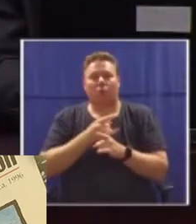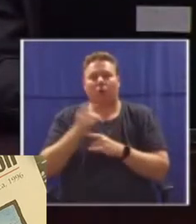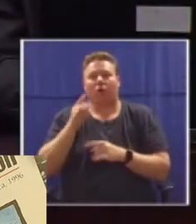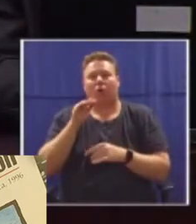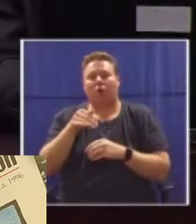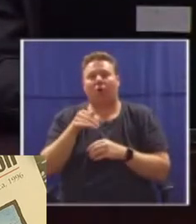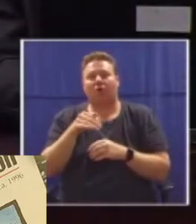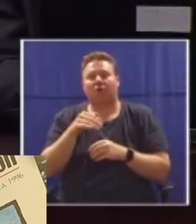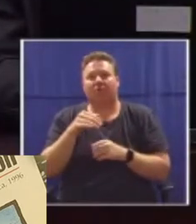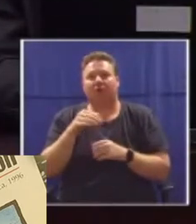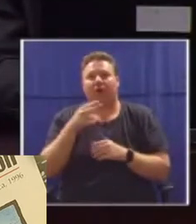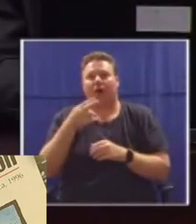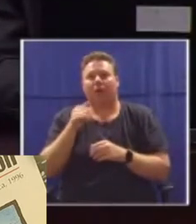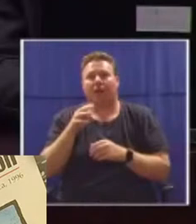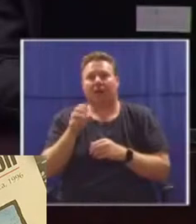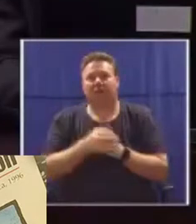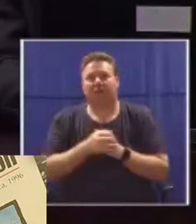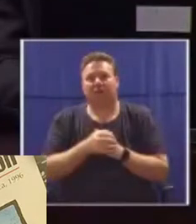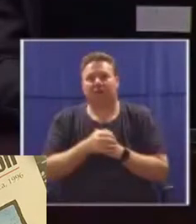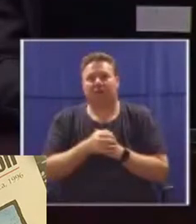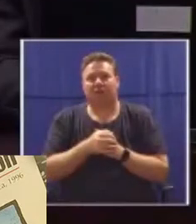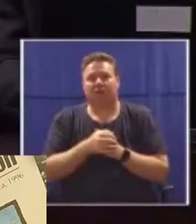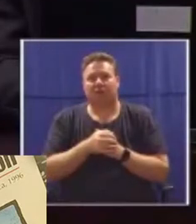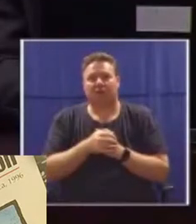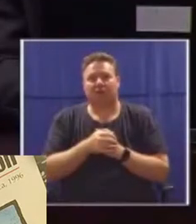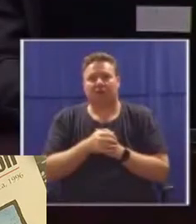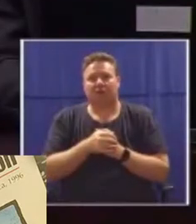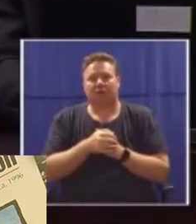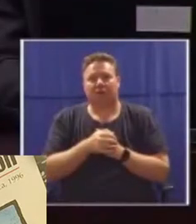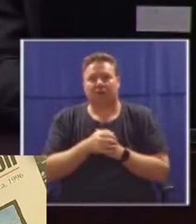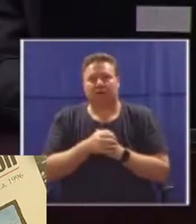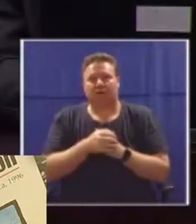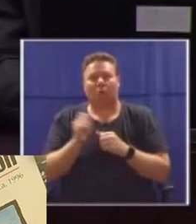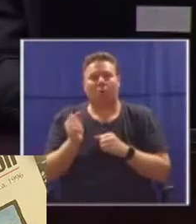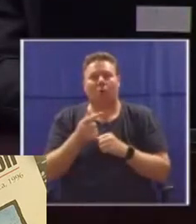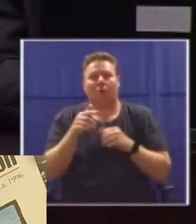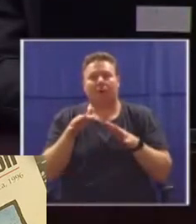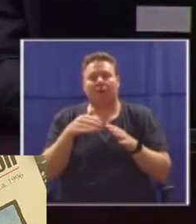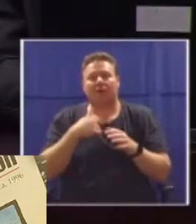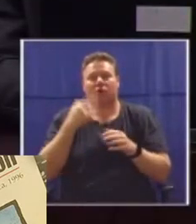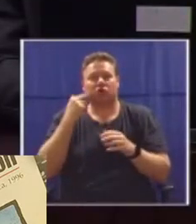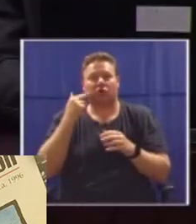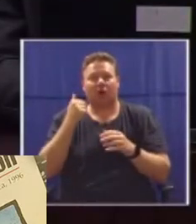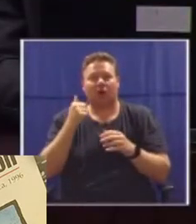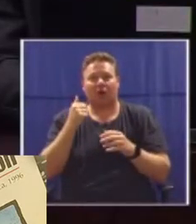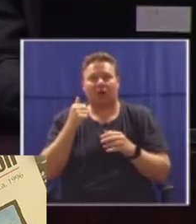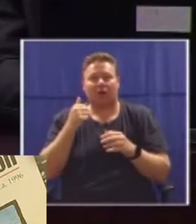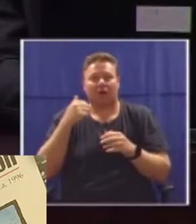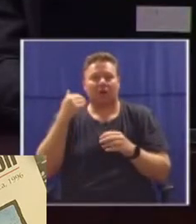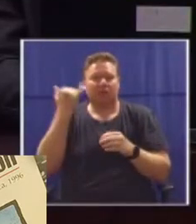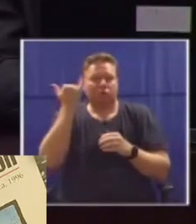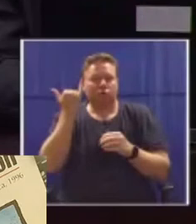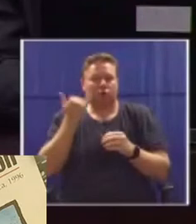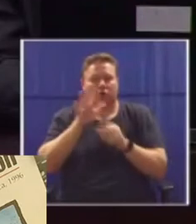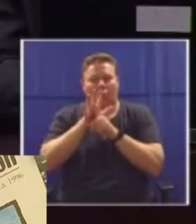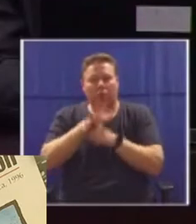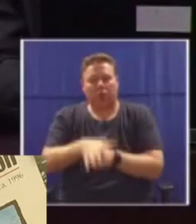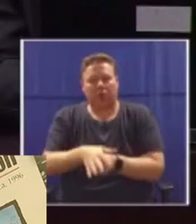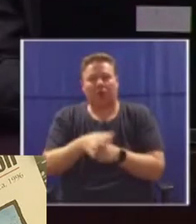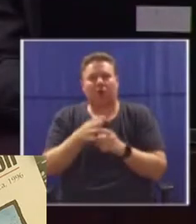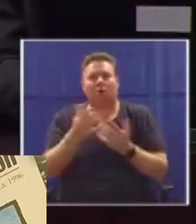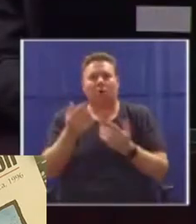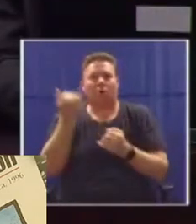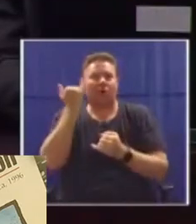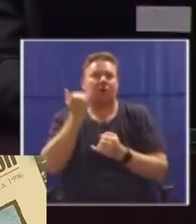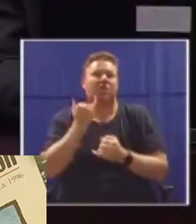of the Jewish people. May a similar fate befall all those who plot the destruction of the Jewish people or the Jewish state